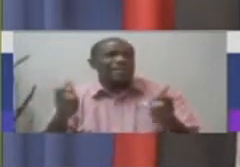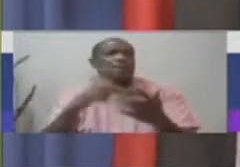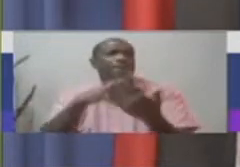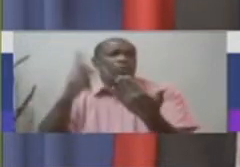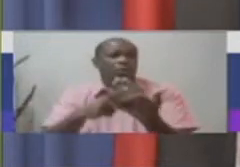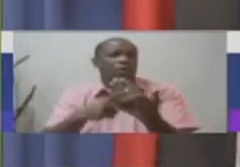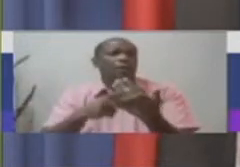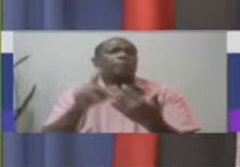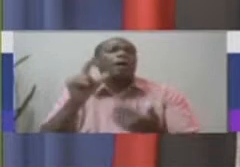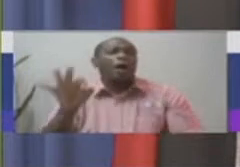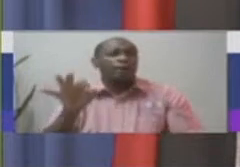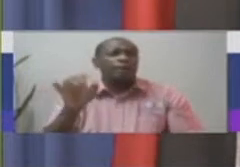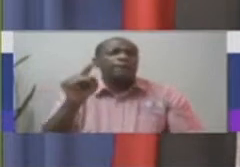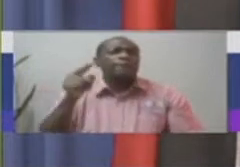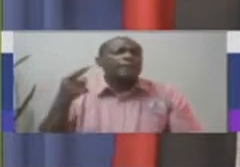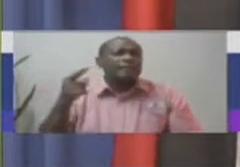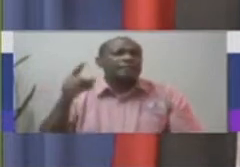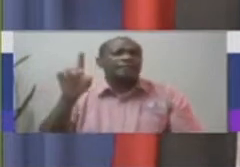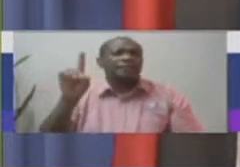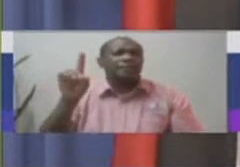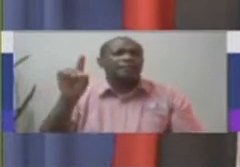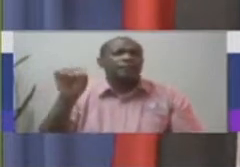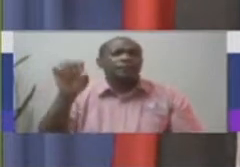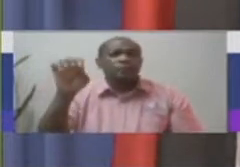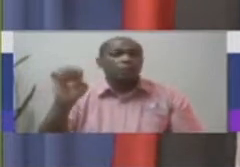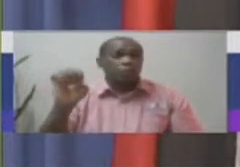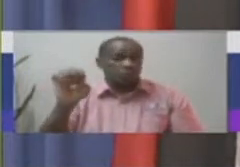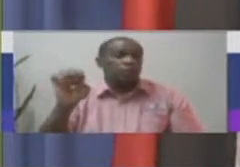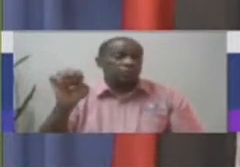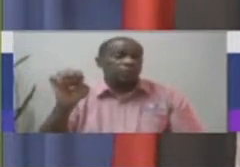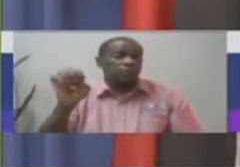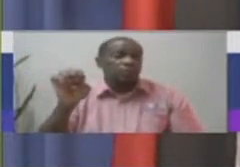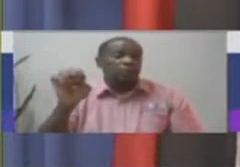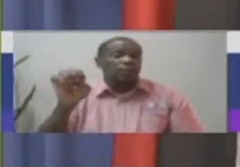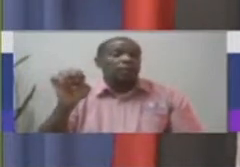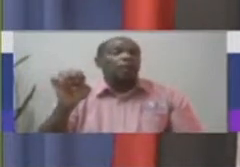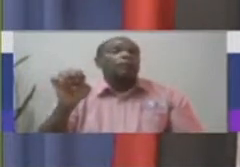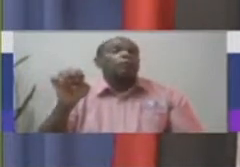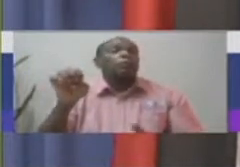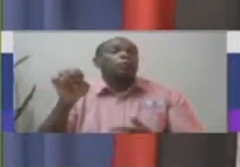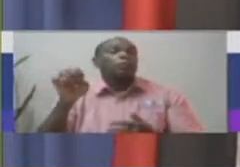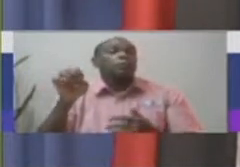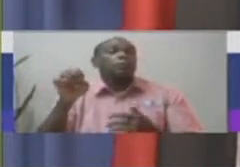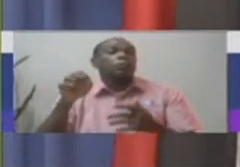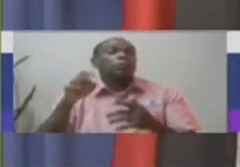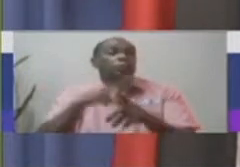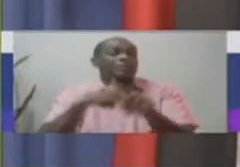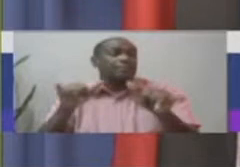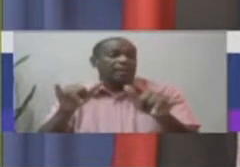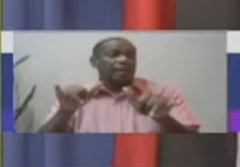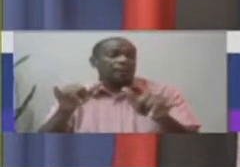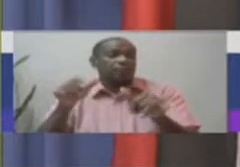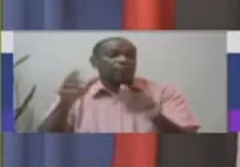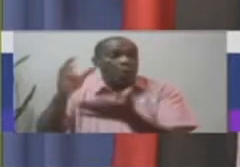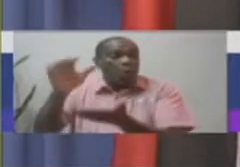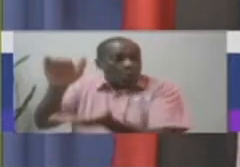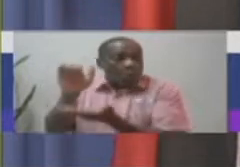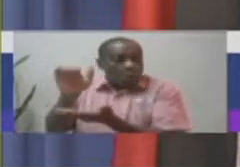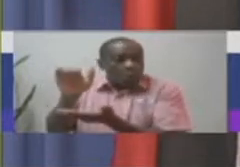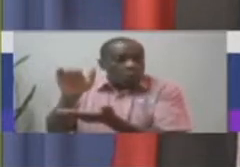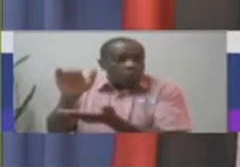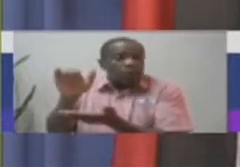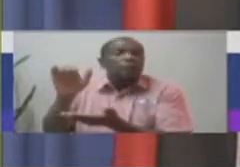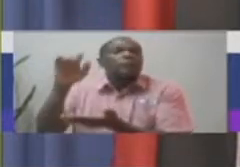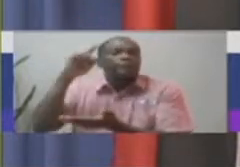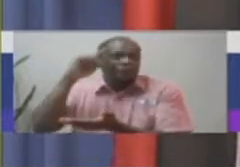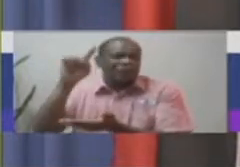significant volumes for the second dose. So July should see speeding up of the numbers of